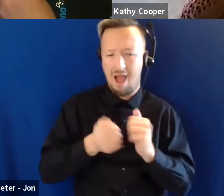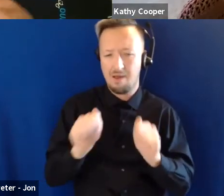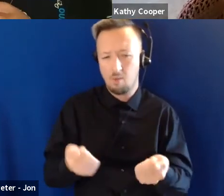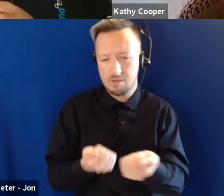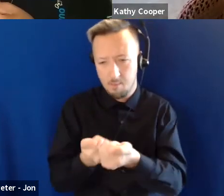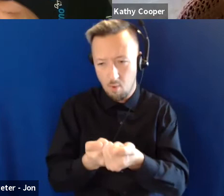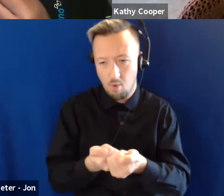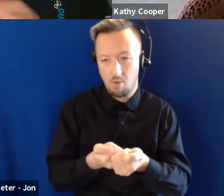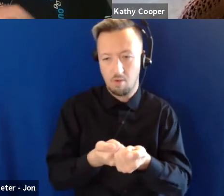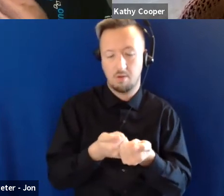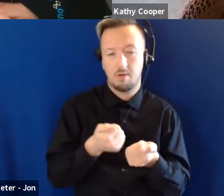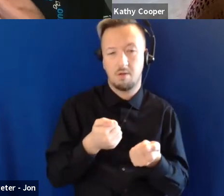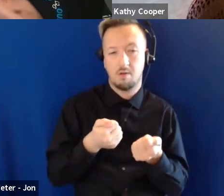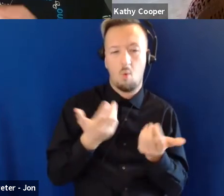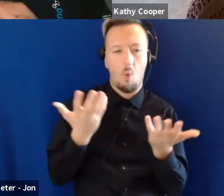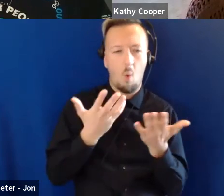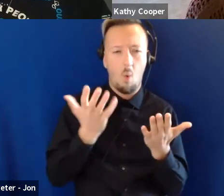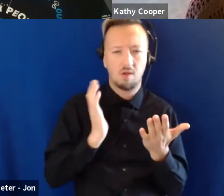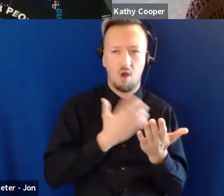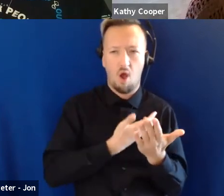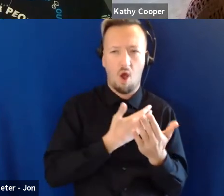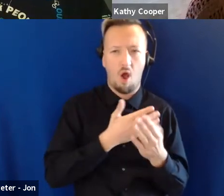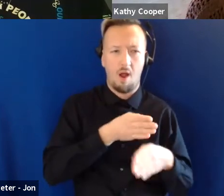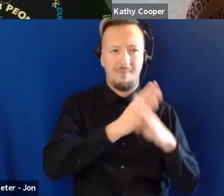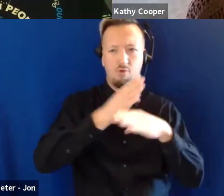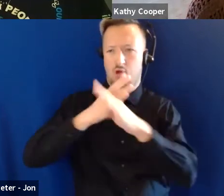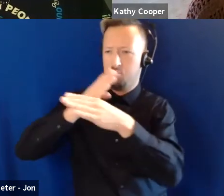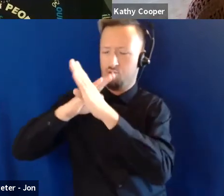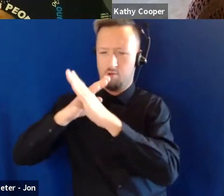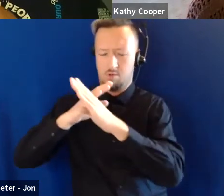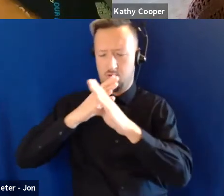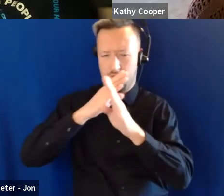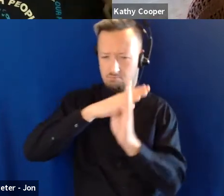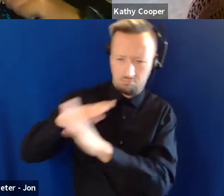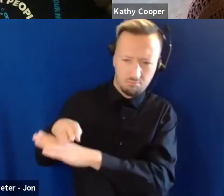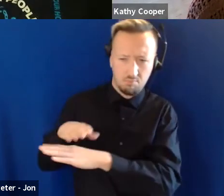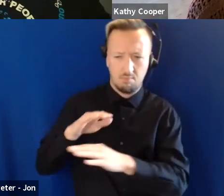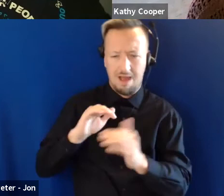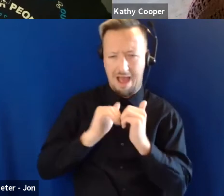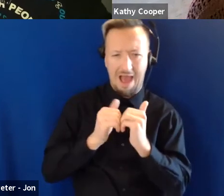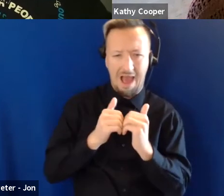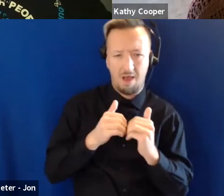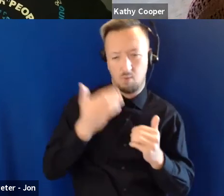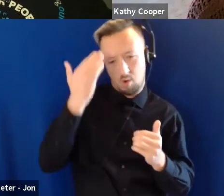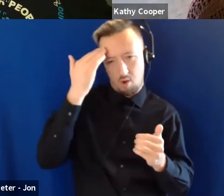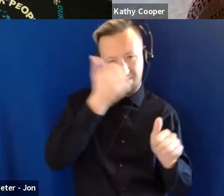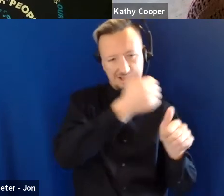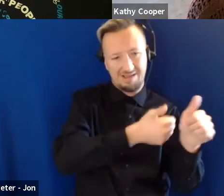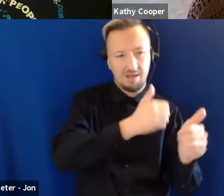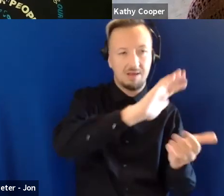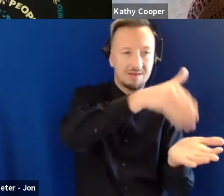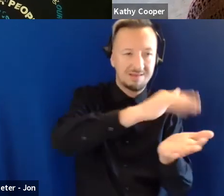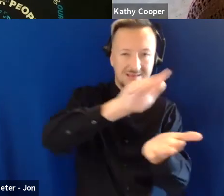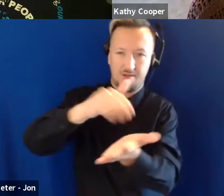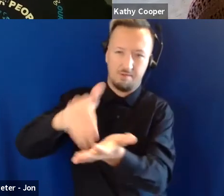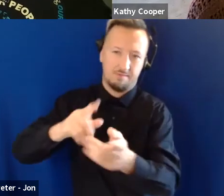the barriers to providing independent living services are vastly different for somebody